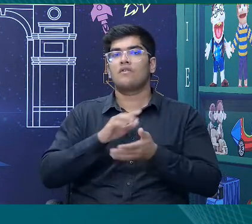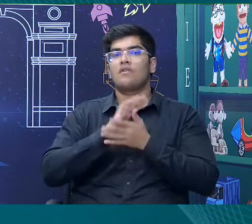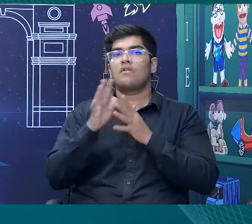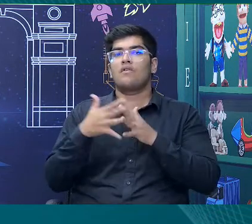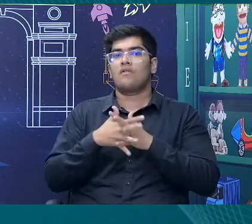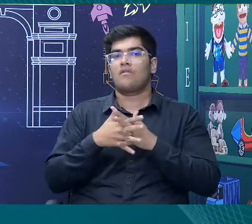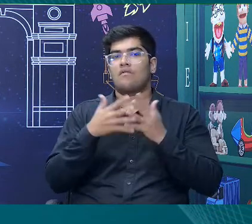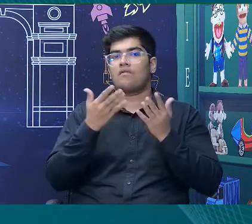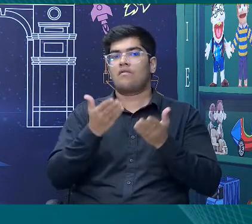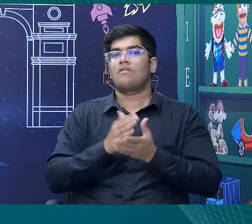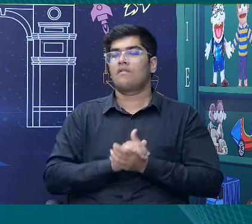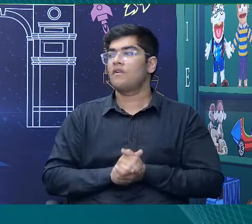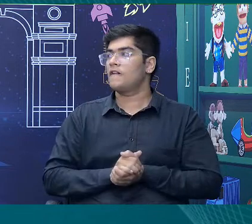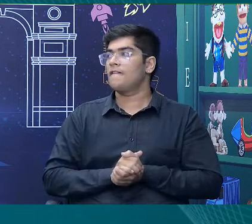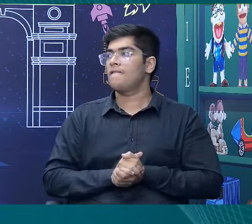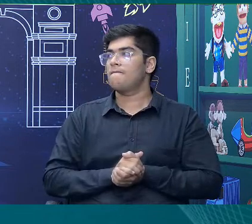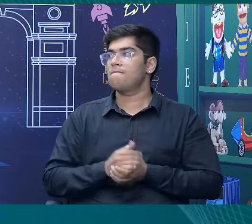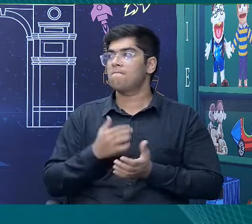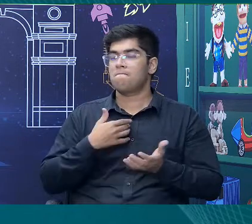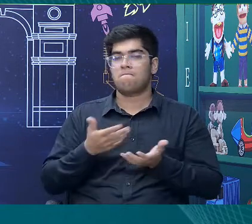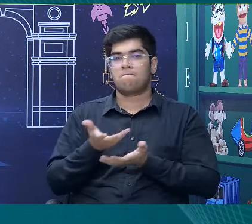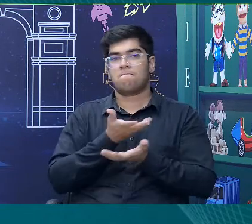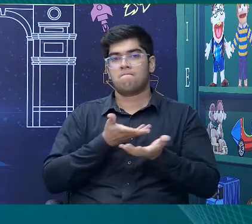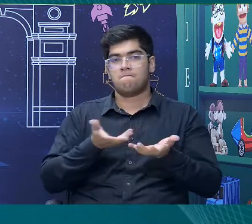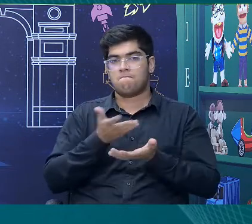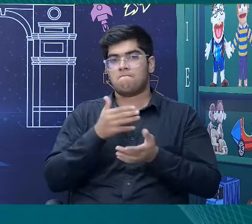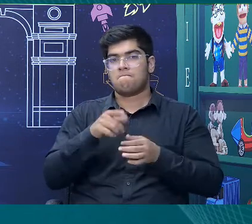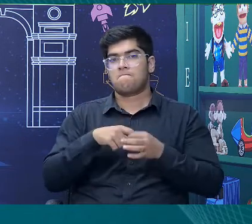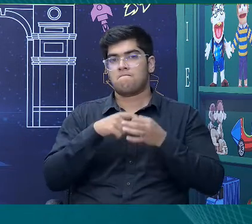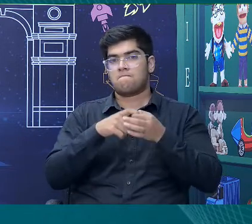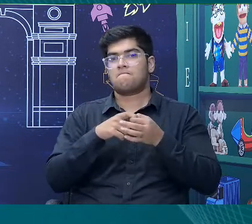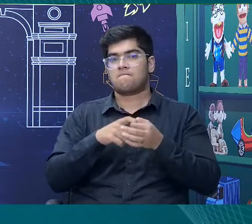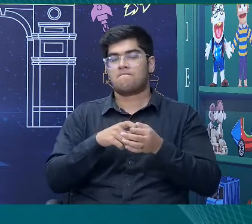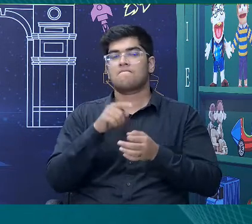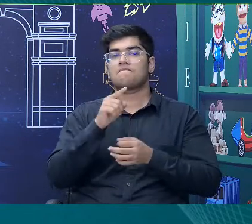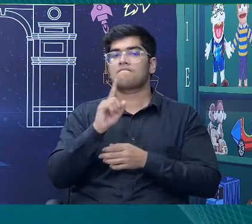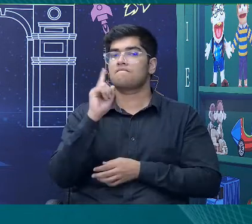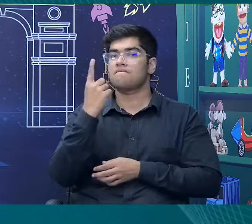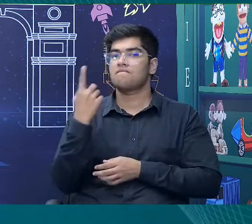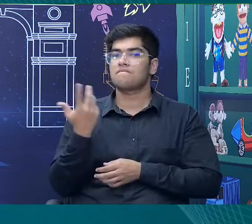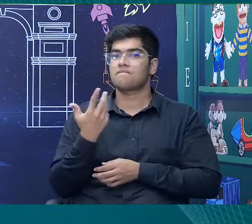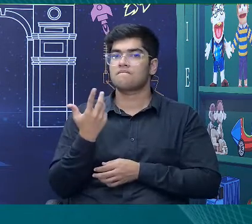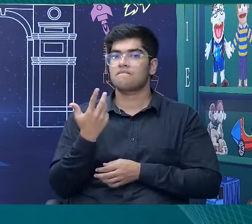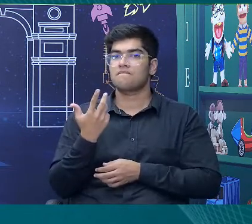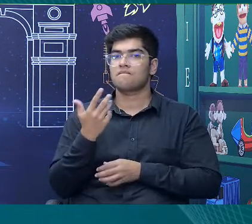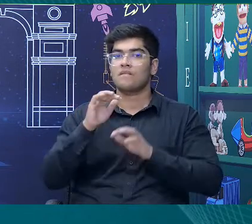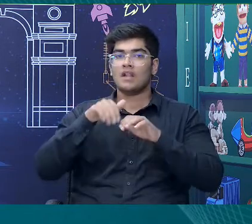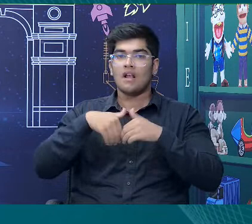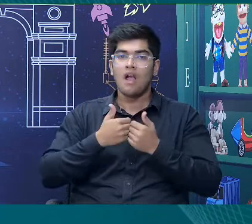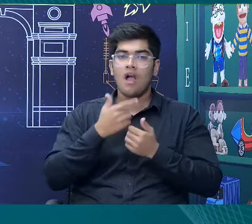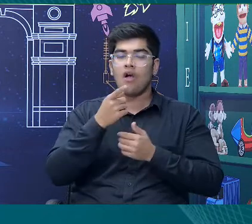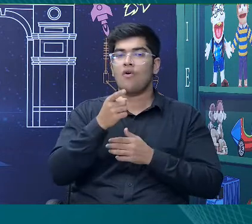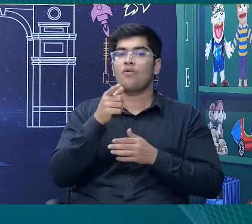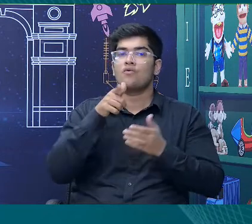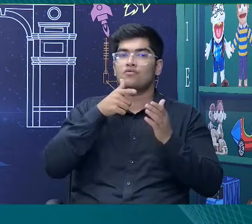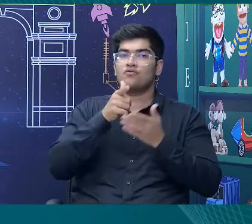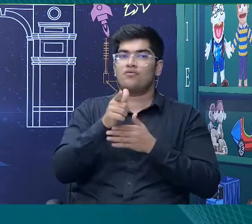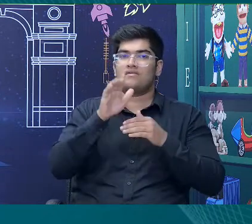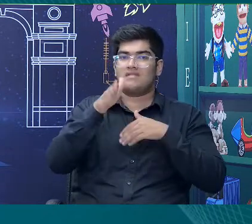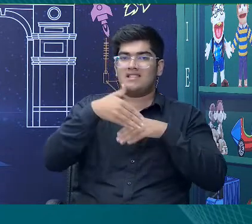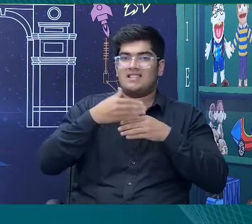homework? I'll read and discuss these questions. So, the first is how does the rat trap